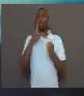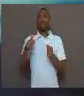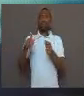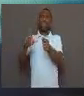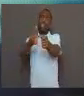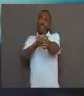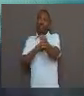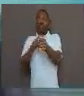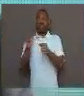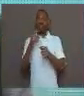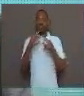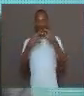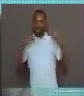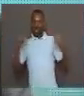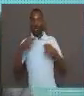become.